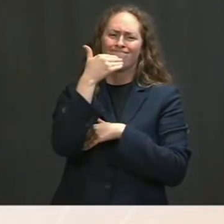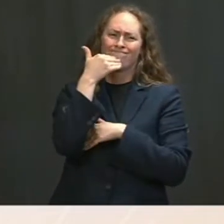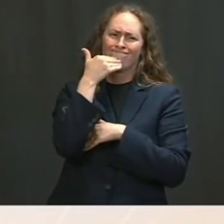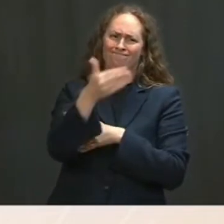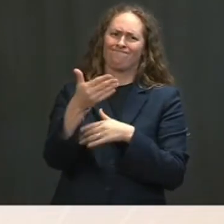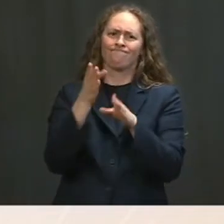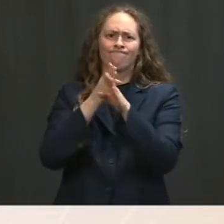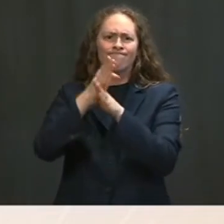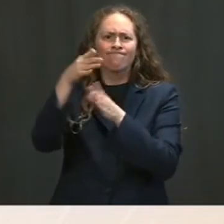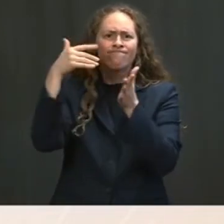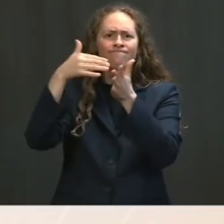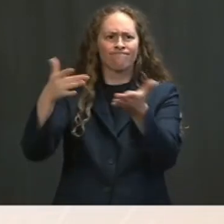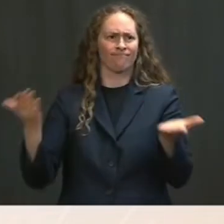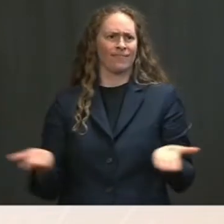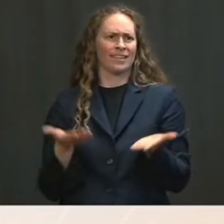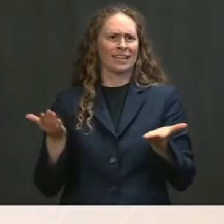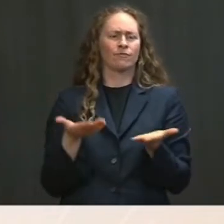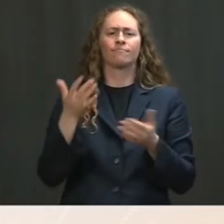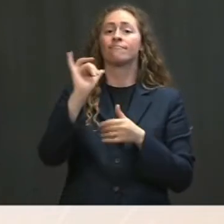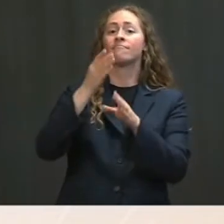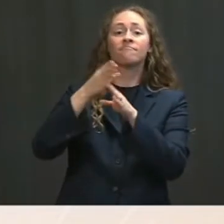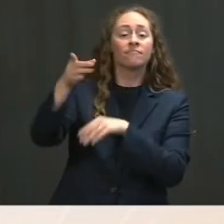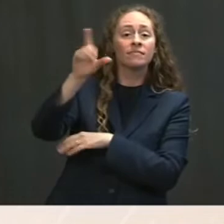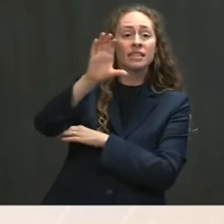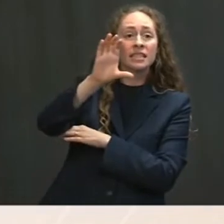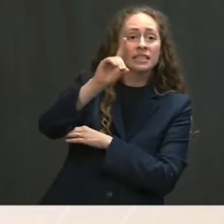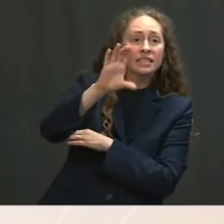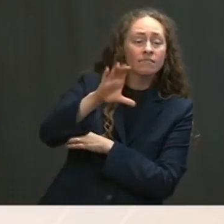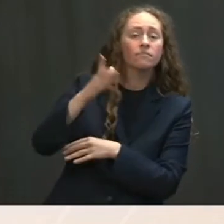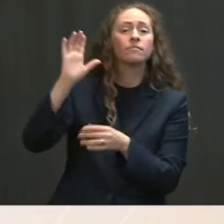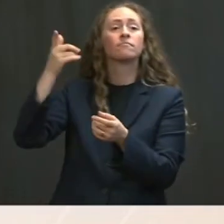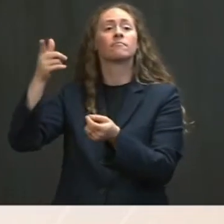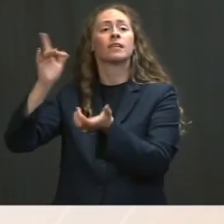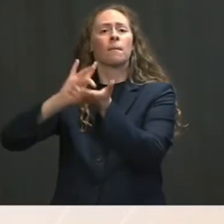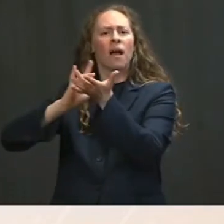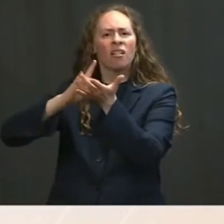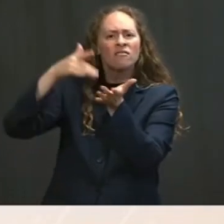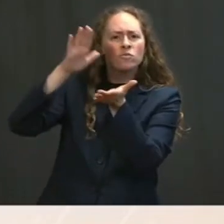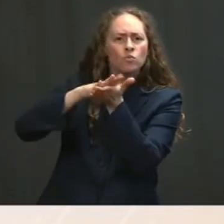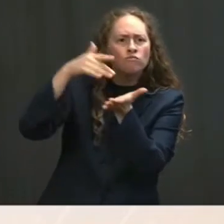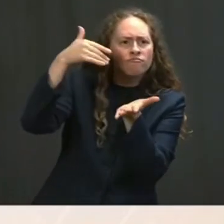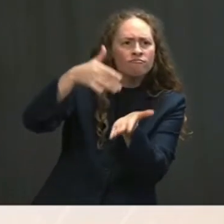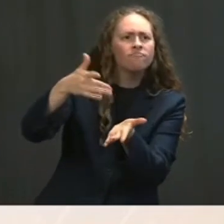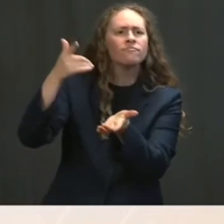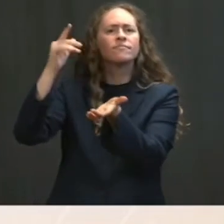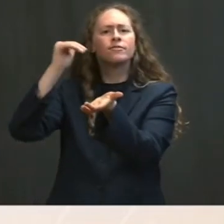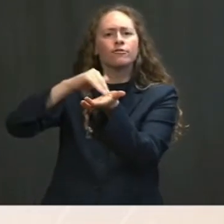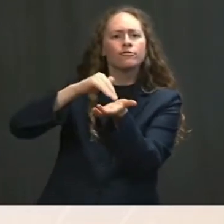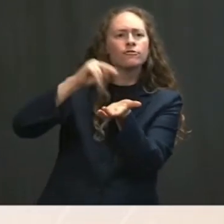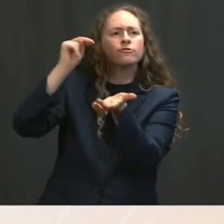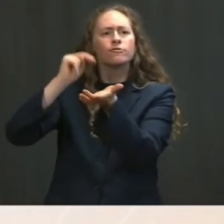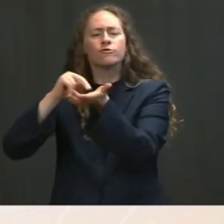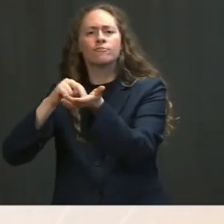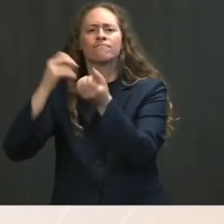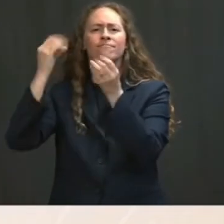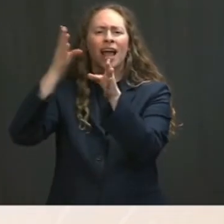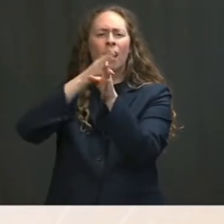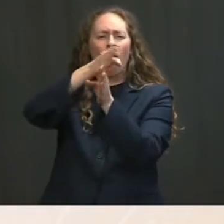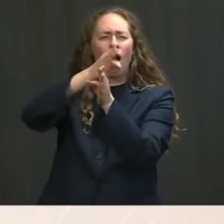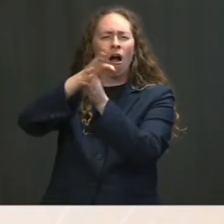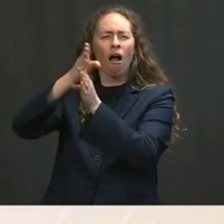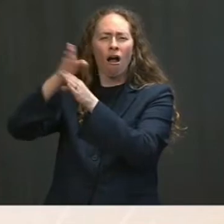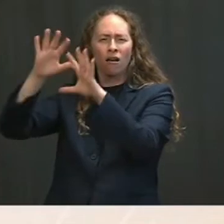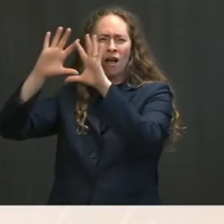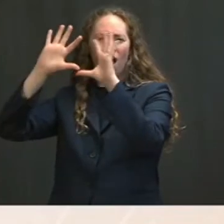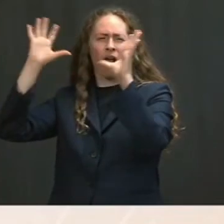departments and the CDC, we have medical schools, nursing schools, and healthcare institutions. These should be our sources of credibility